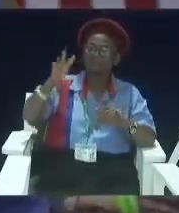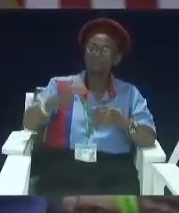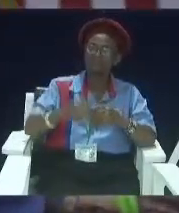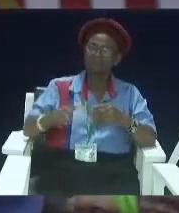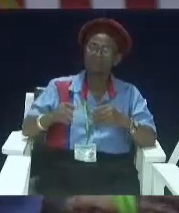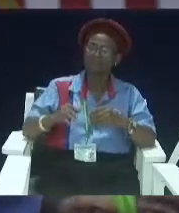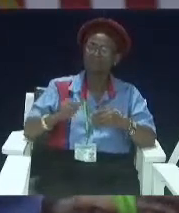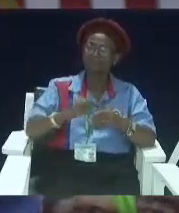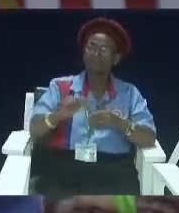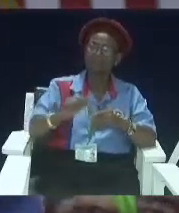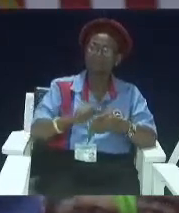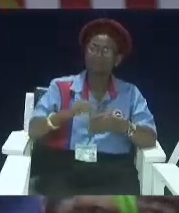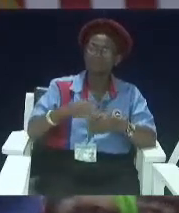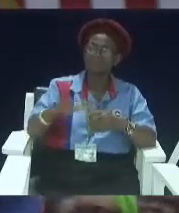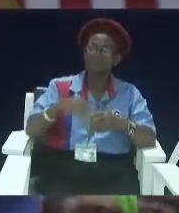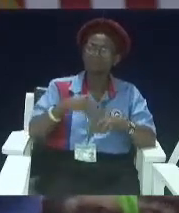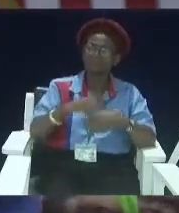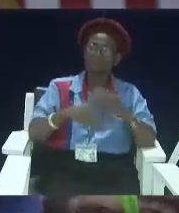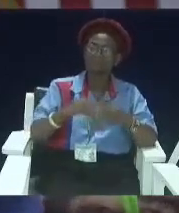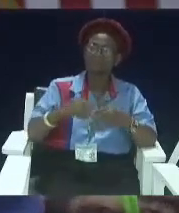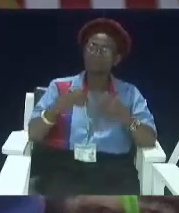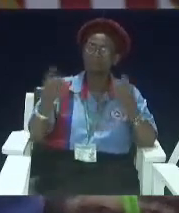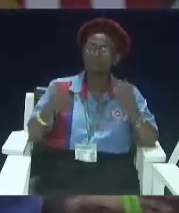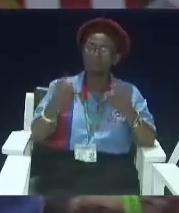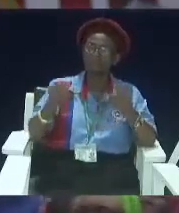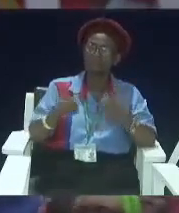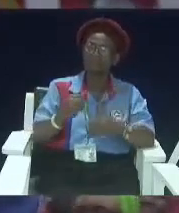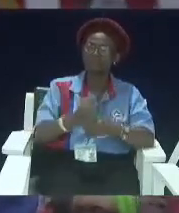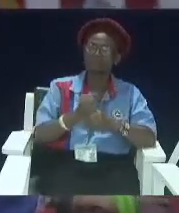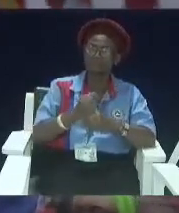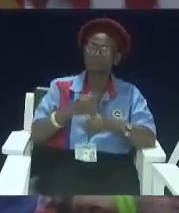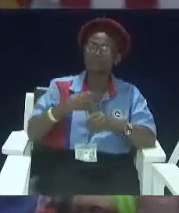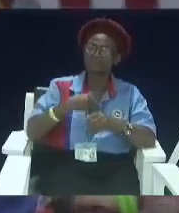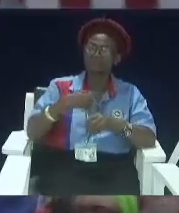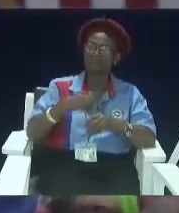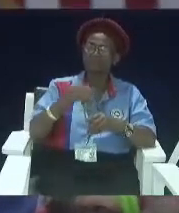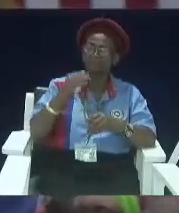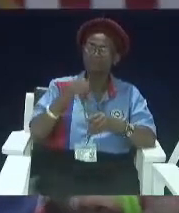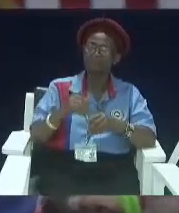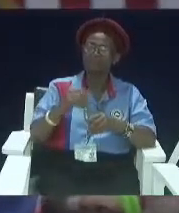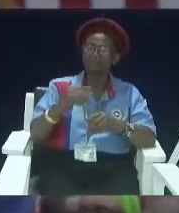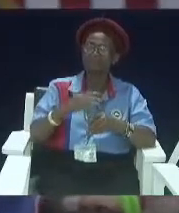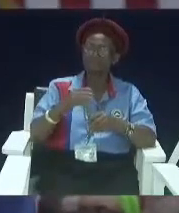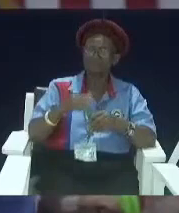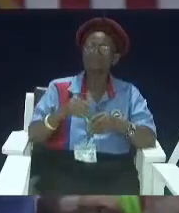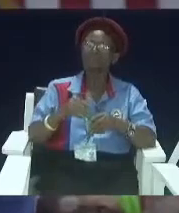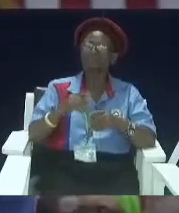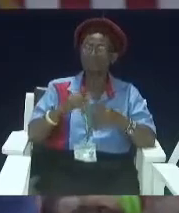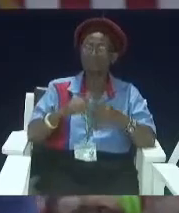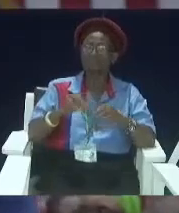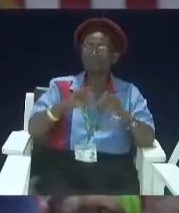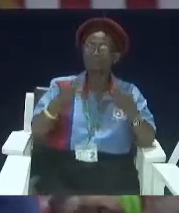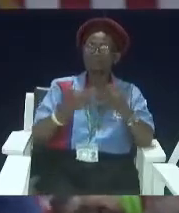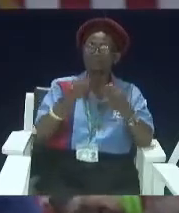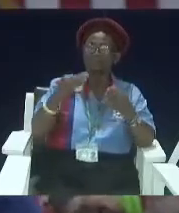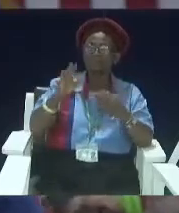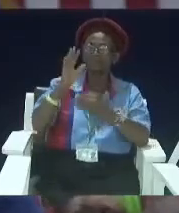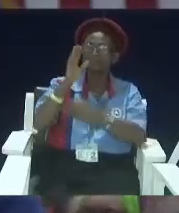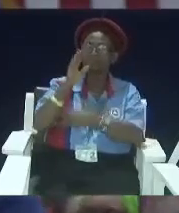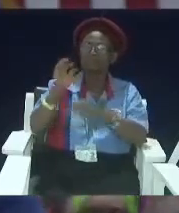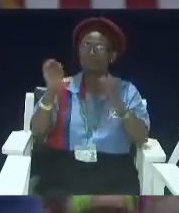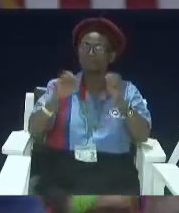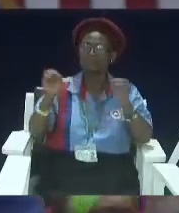into the family of God. And I will have nothing more to do with sin, nothing more to do with the